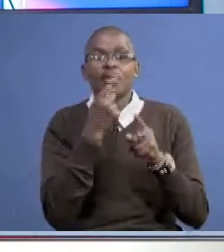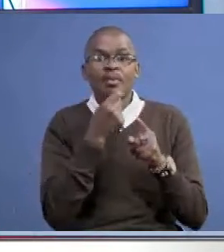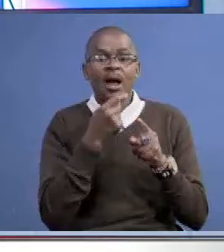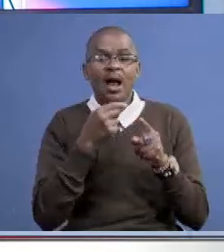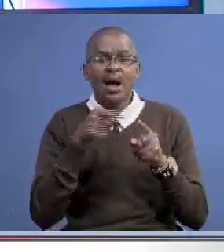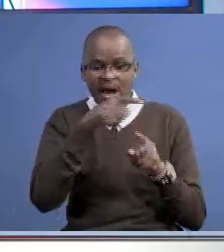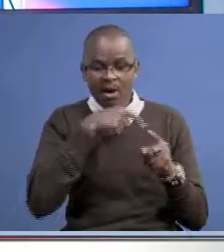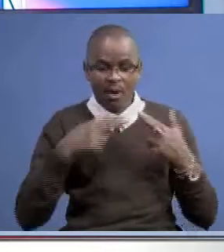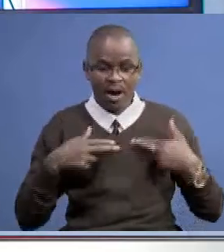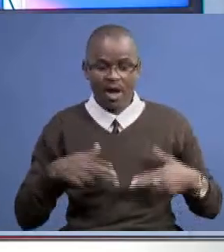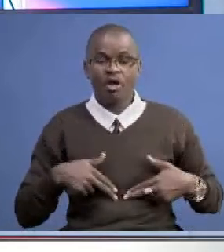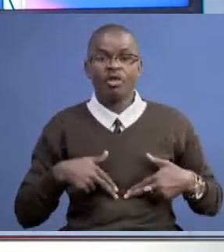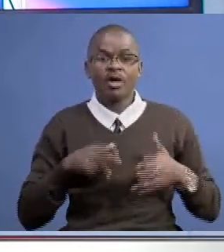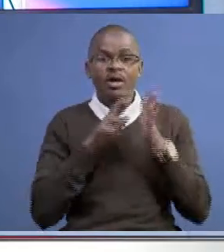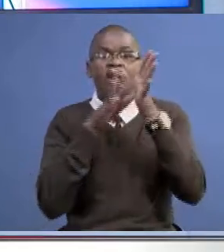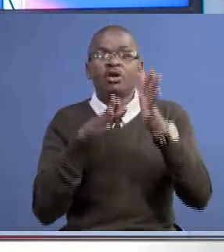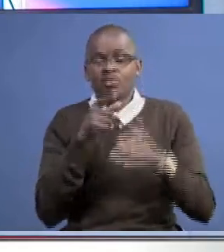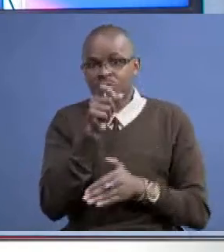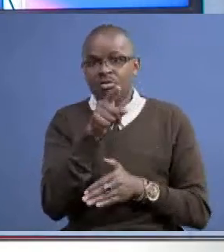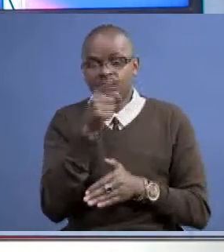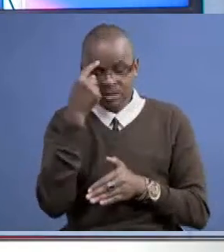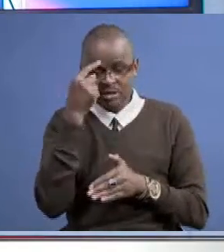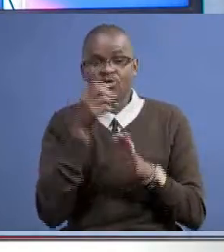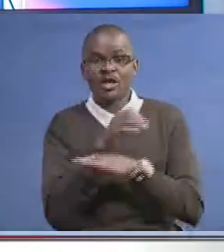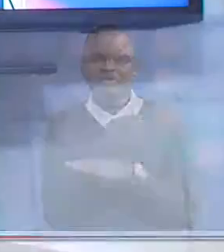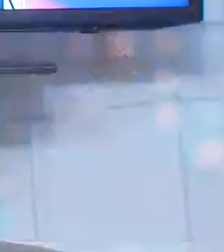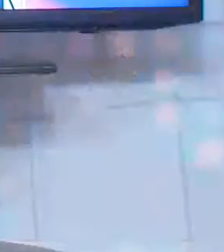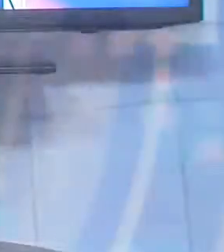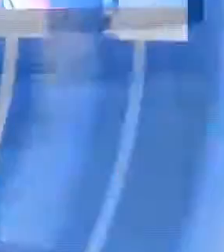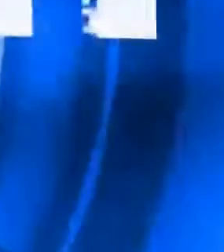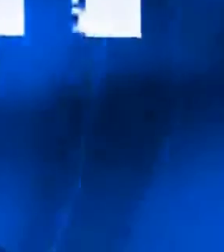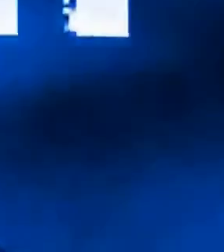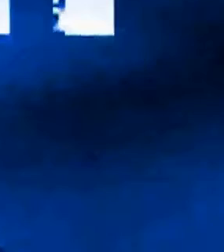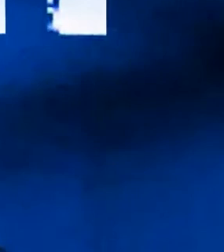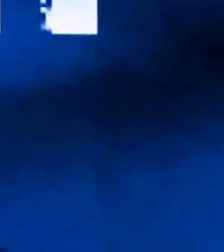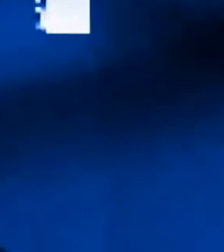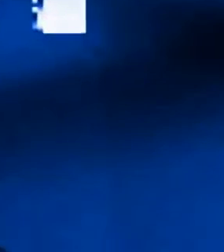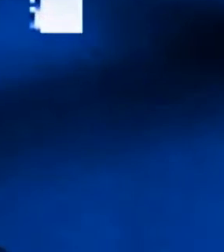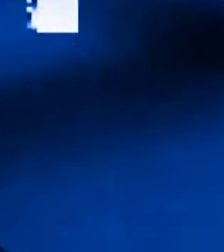medicine, our health reporter Omo Nyango puts this into perspective.